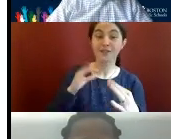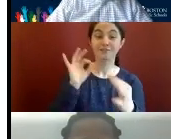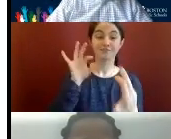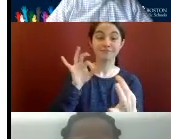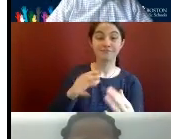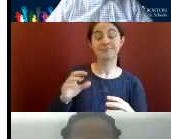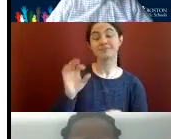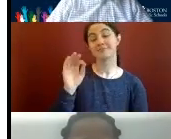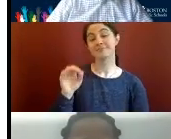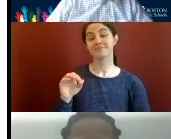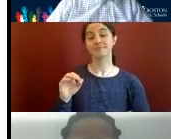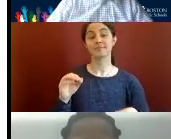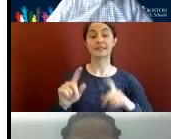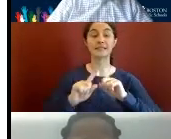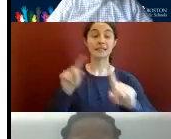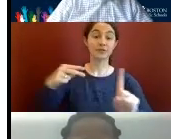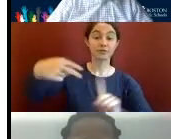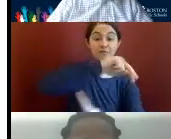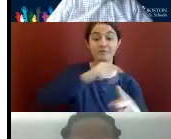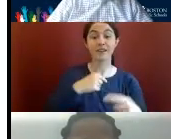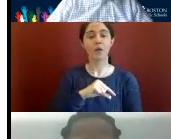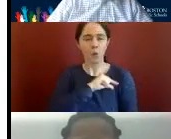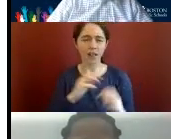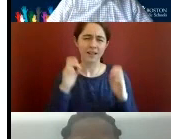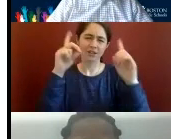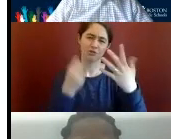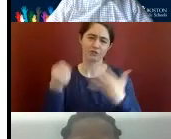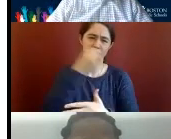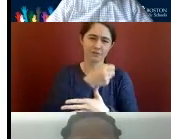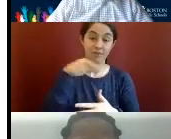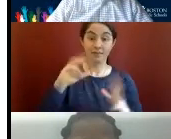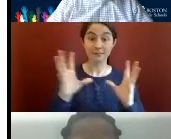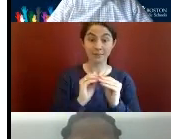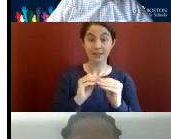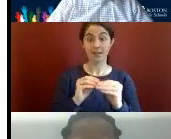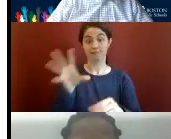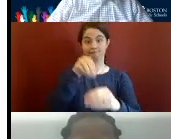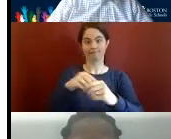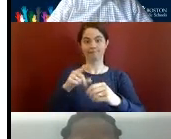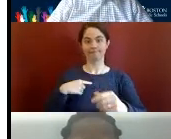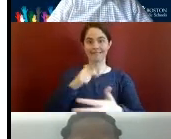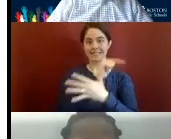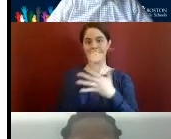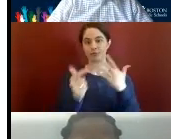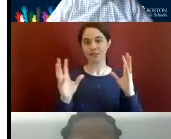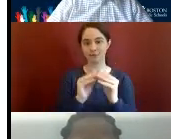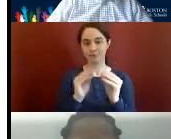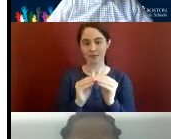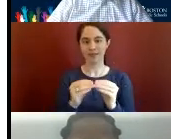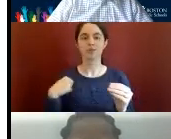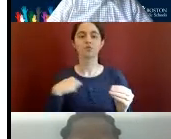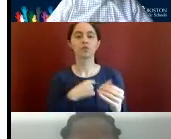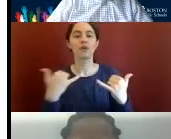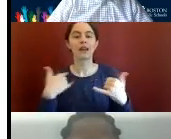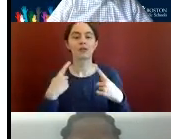quality education for multilingual learning. This meeting is part of a larger series of meetings in which we are beginning to reimagine the Office of English Language